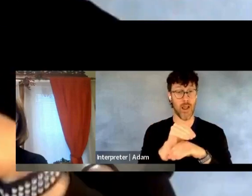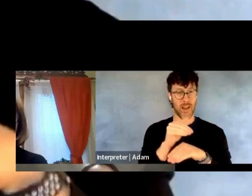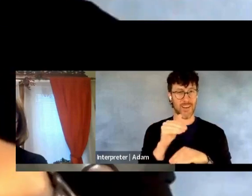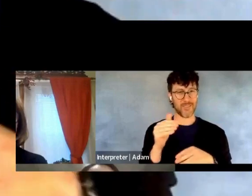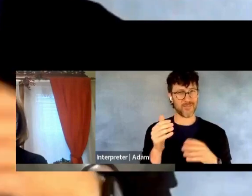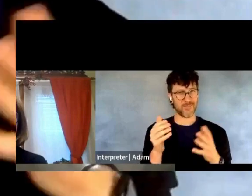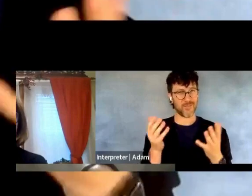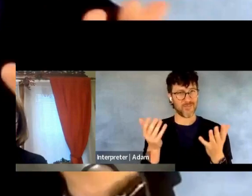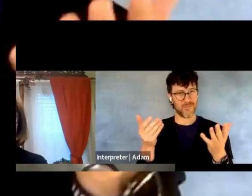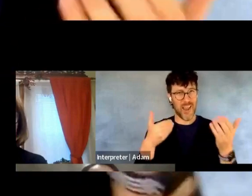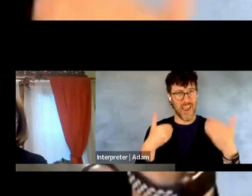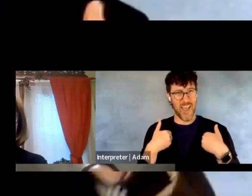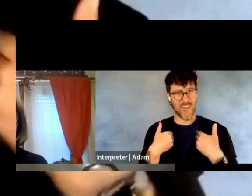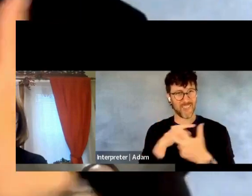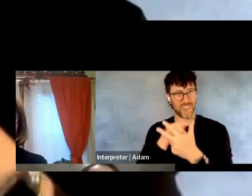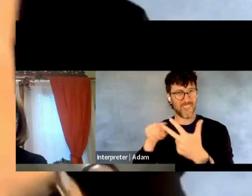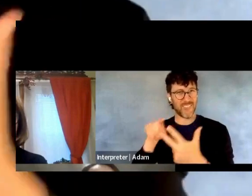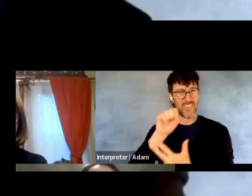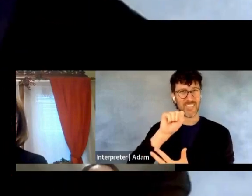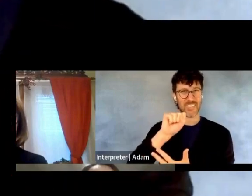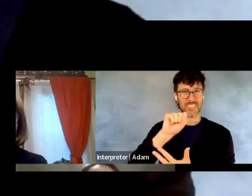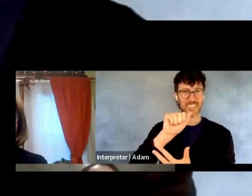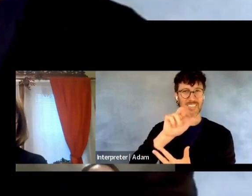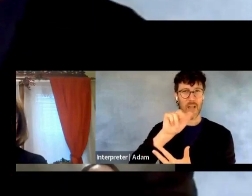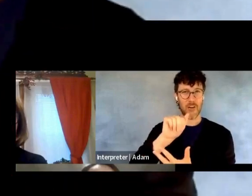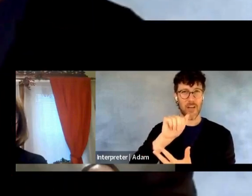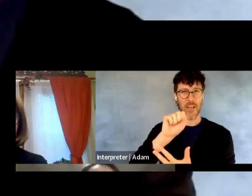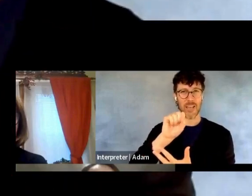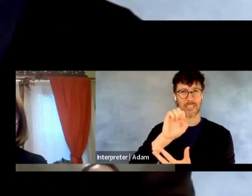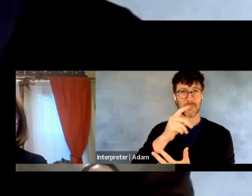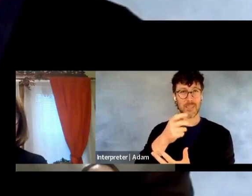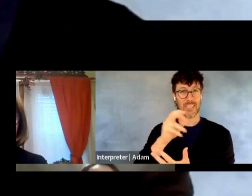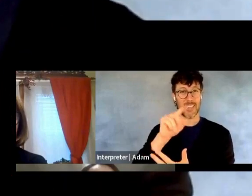with Sara Espanet, Megan Schmittel,